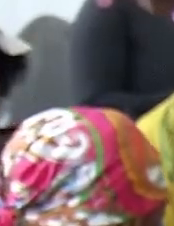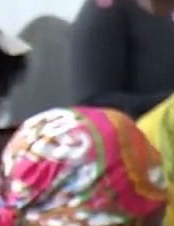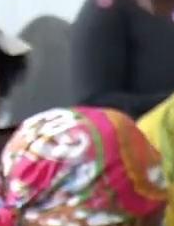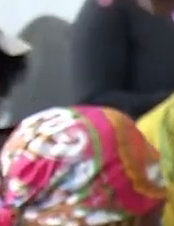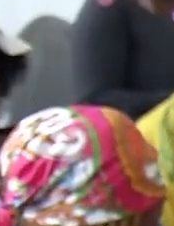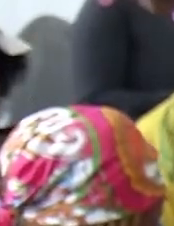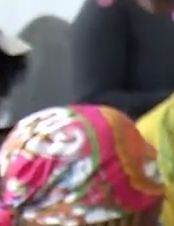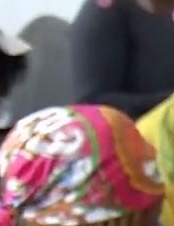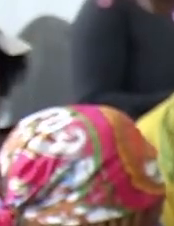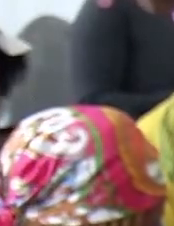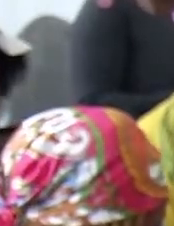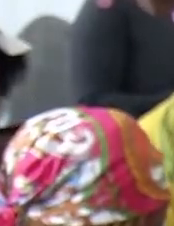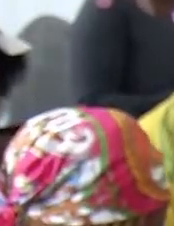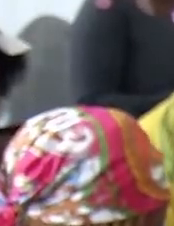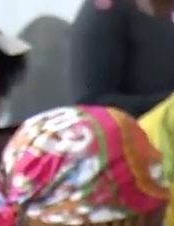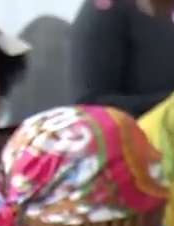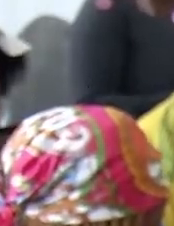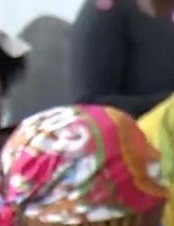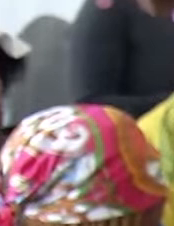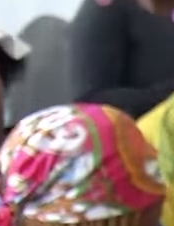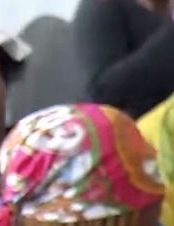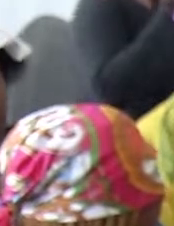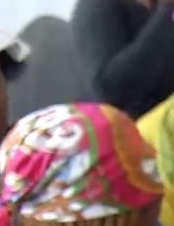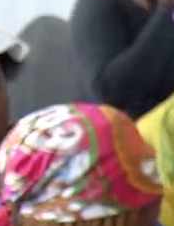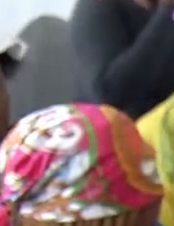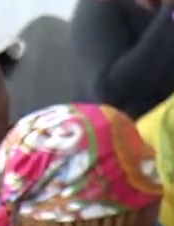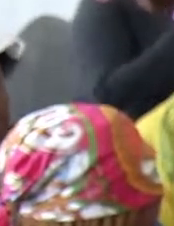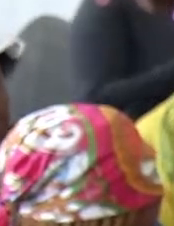in small island developing states.